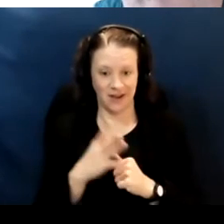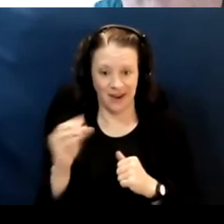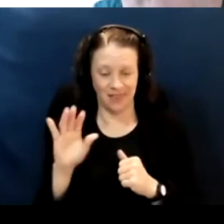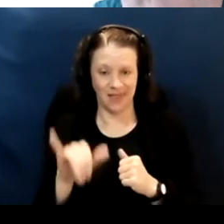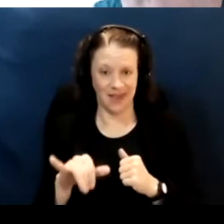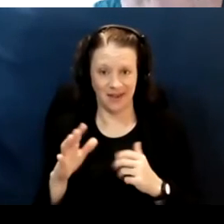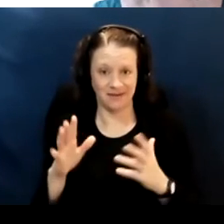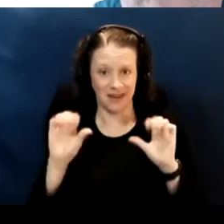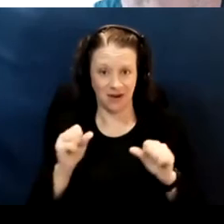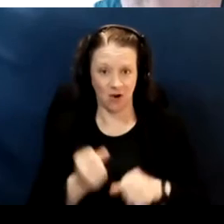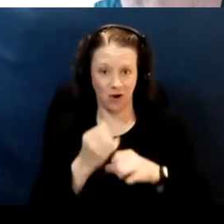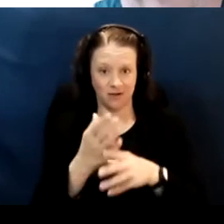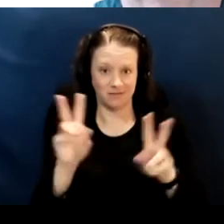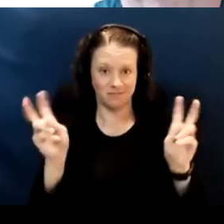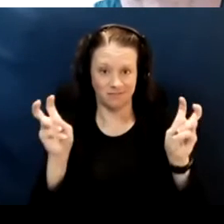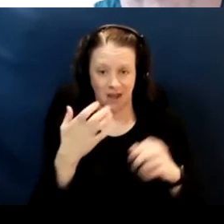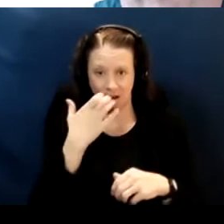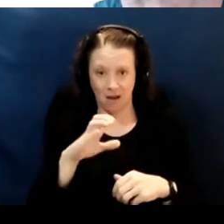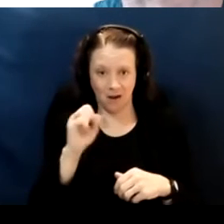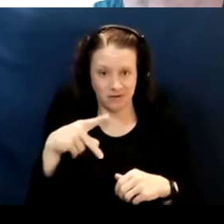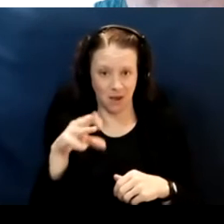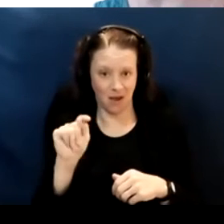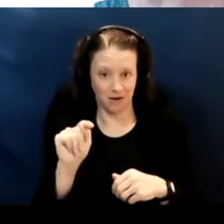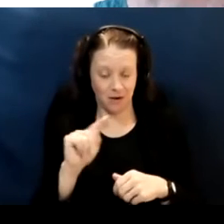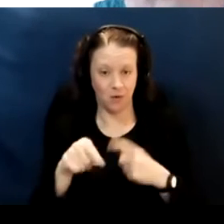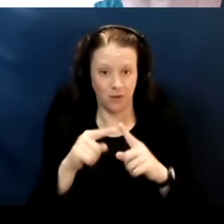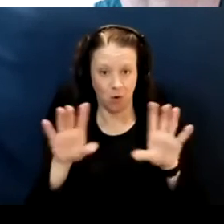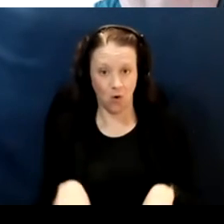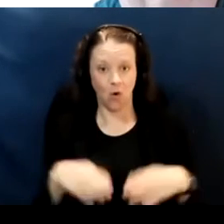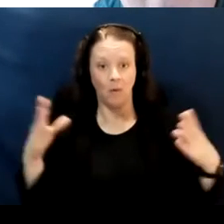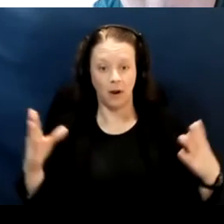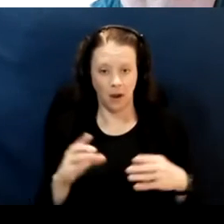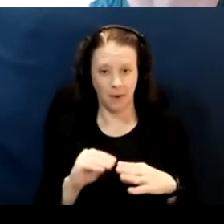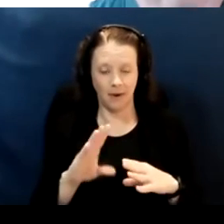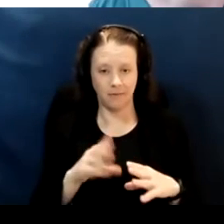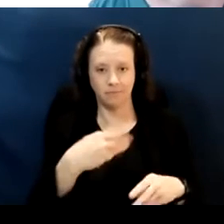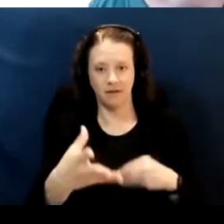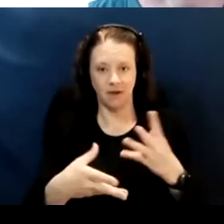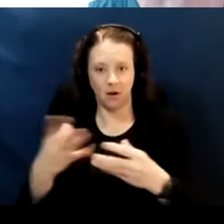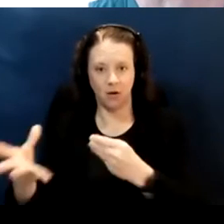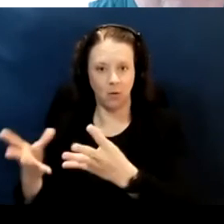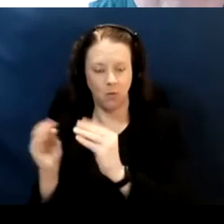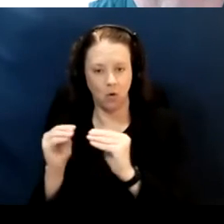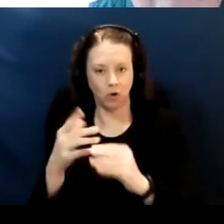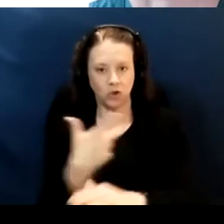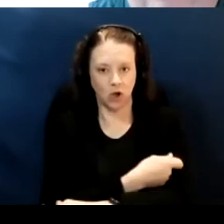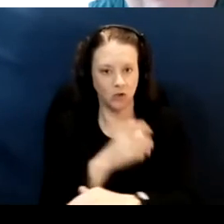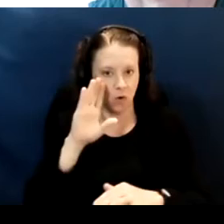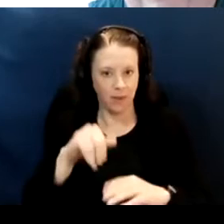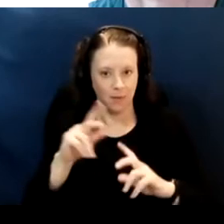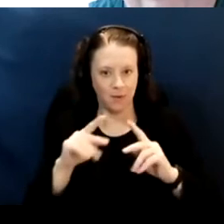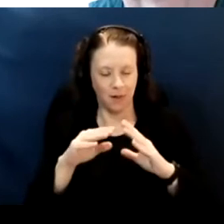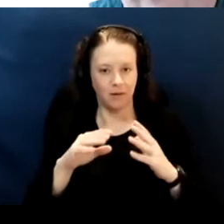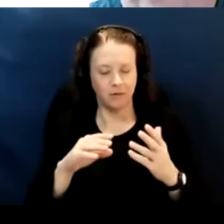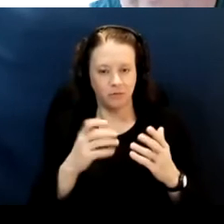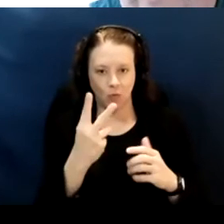spot. So when they were able to open up and give out more shots, and knowing that 16-year-olds and younger kids were able to get shots,